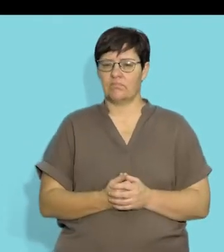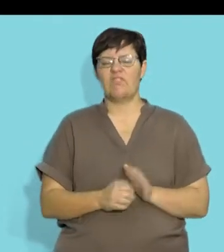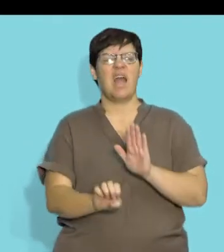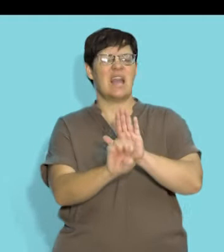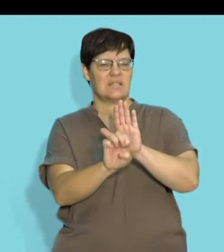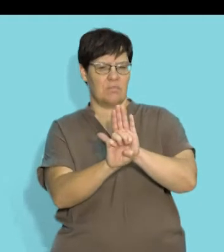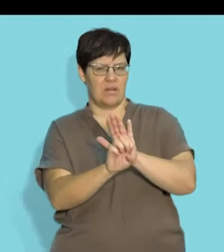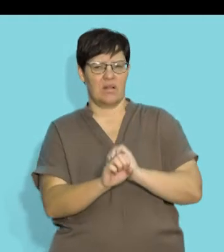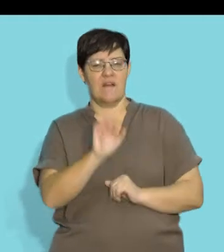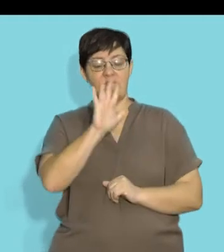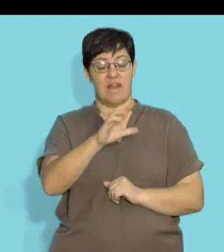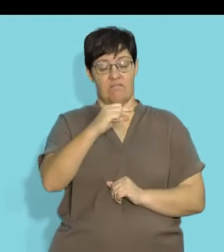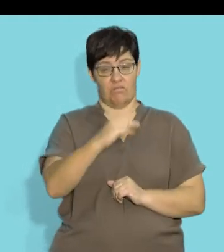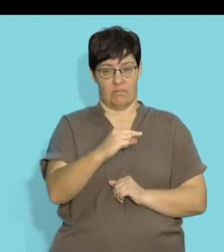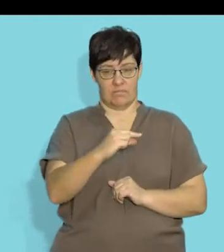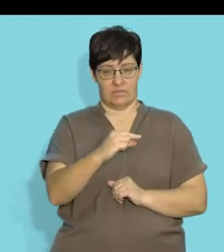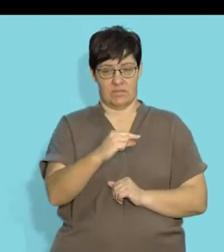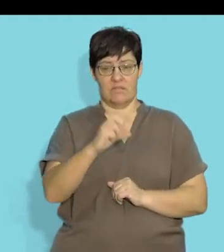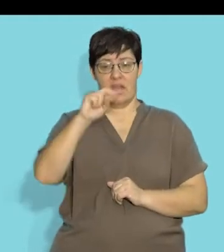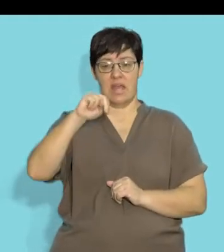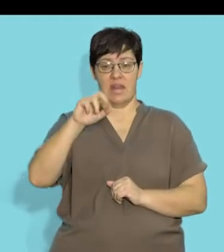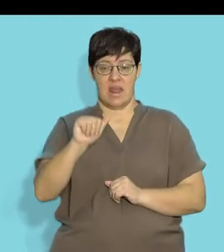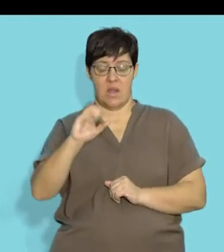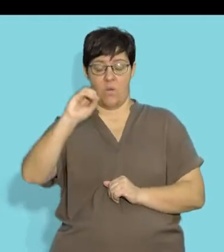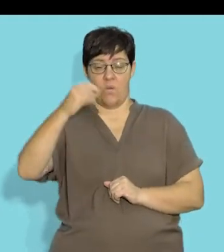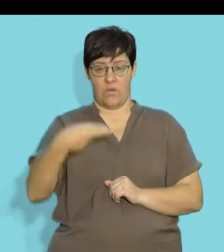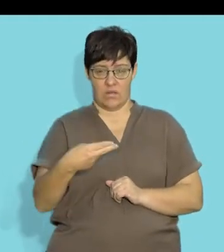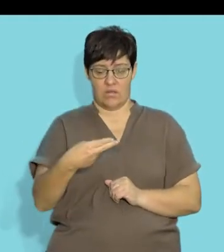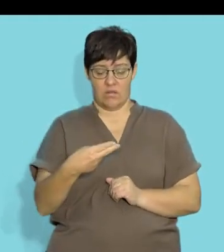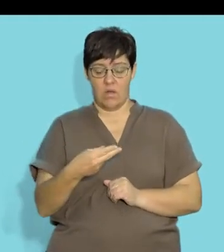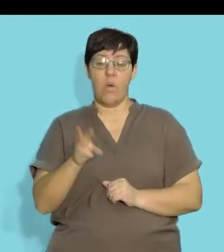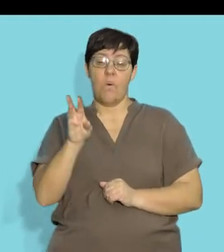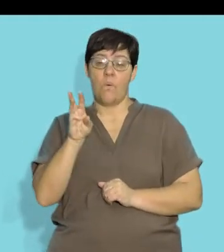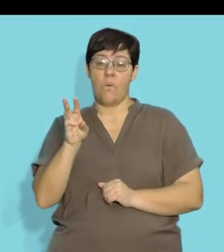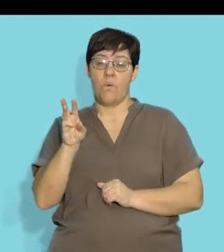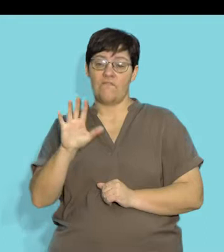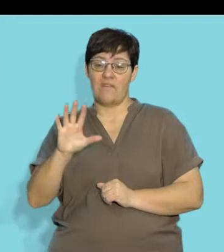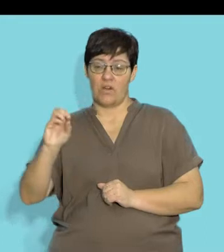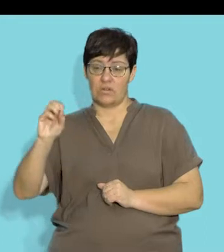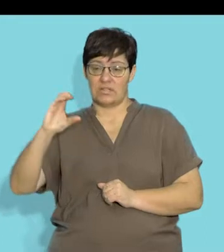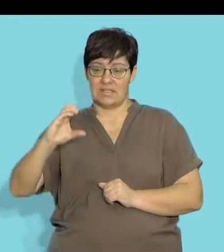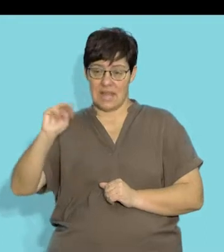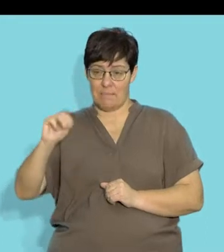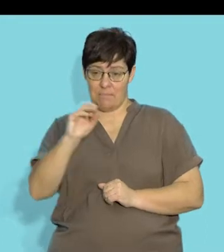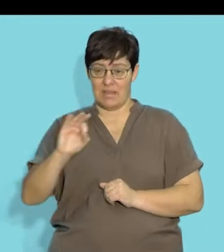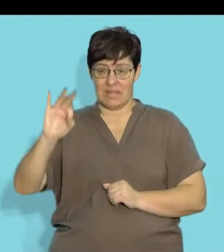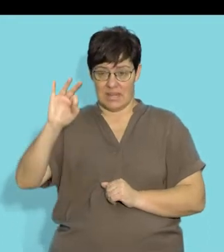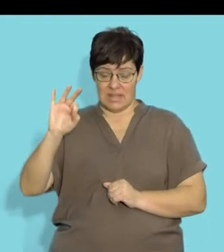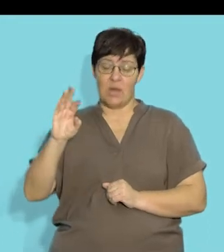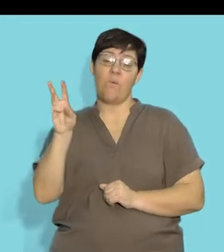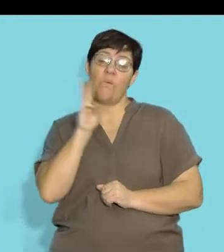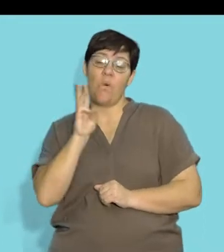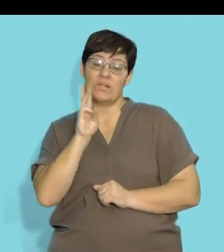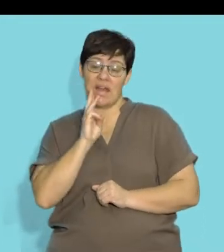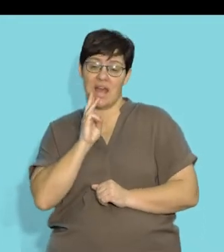as an example, we've got 5 grams of sodium hydroxide, which is dissolved in 500 cubic centimeters,